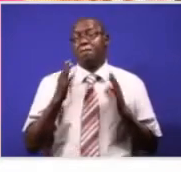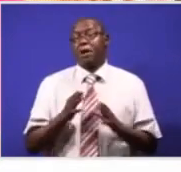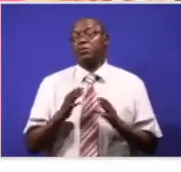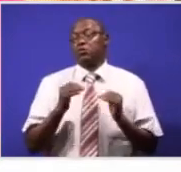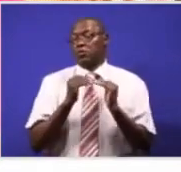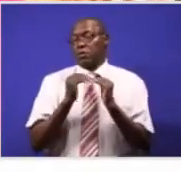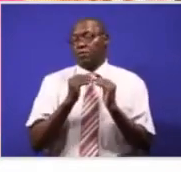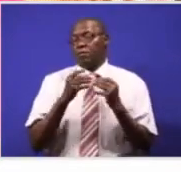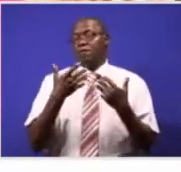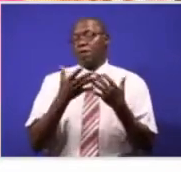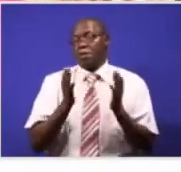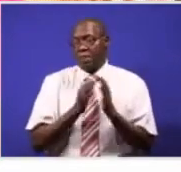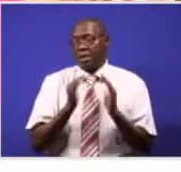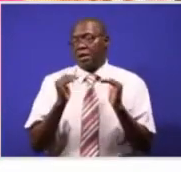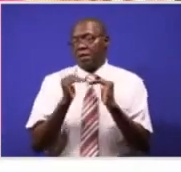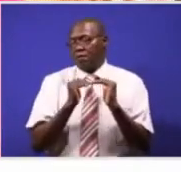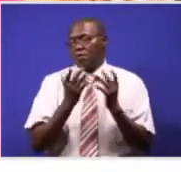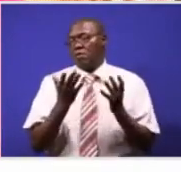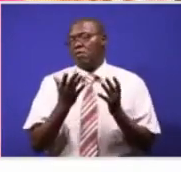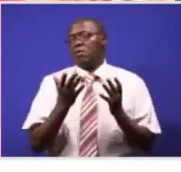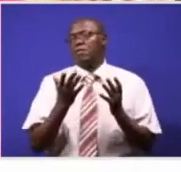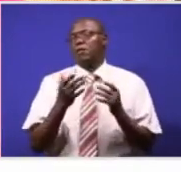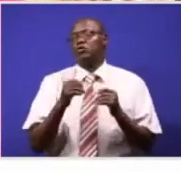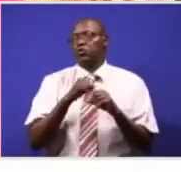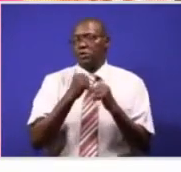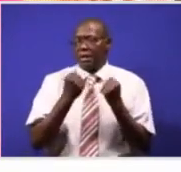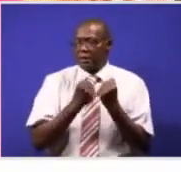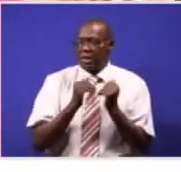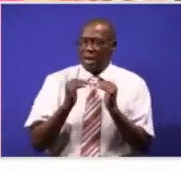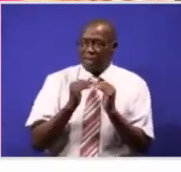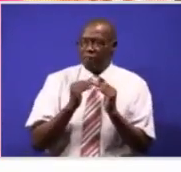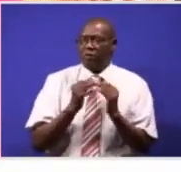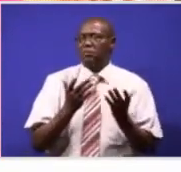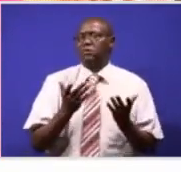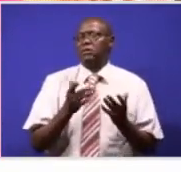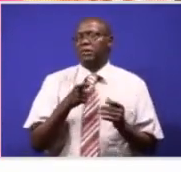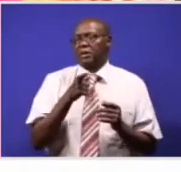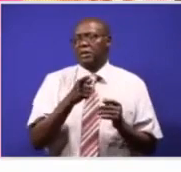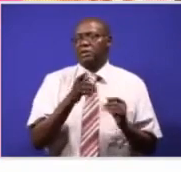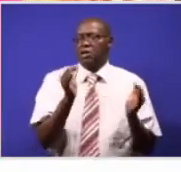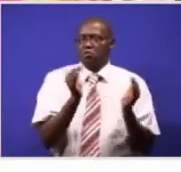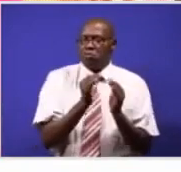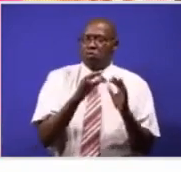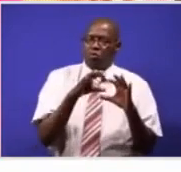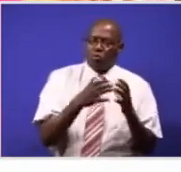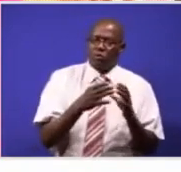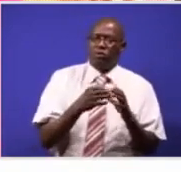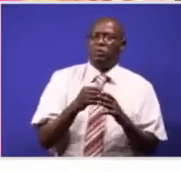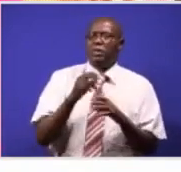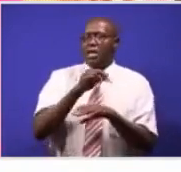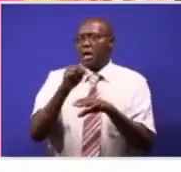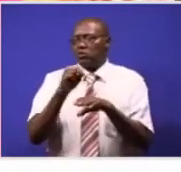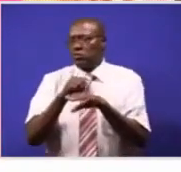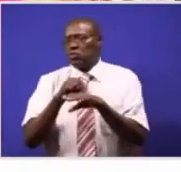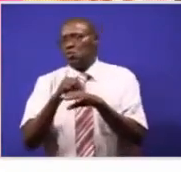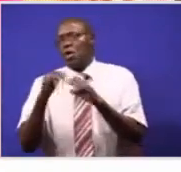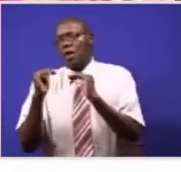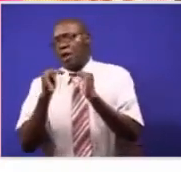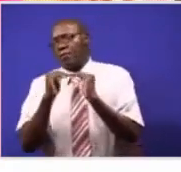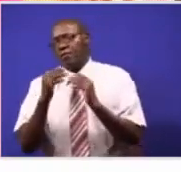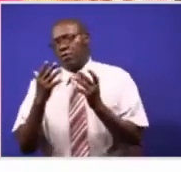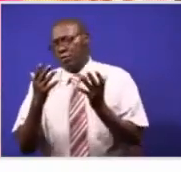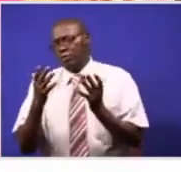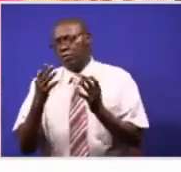level, at society level, that small community, at the national level, to make